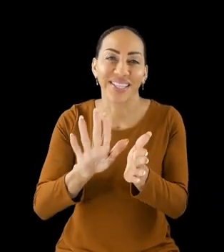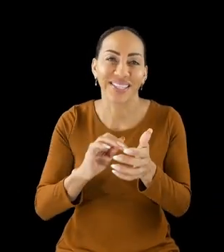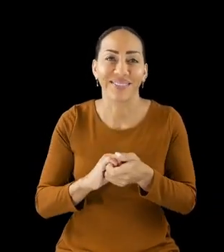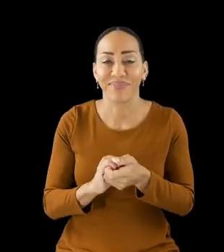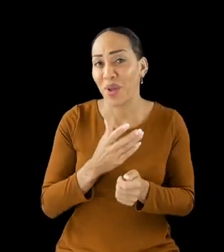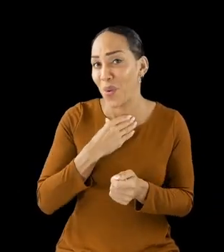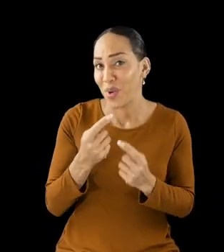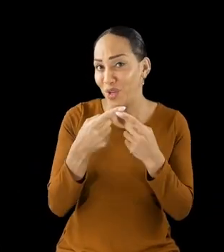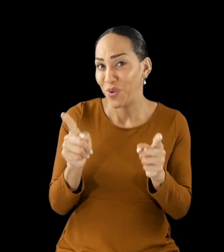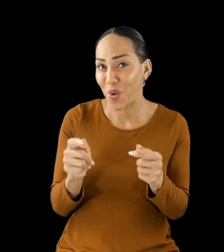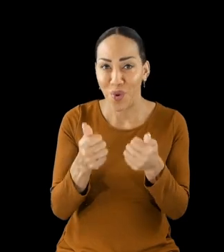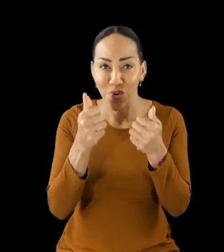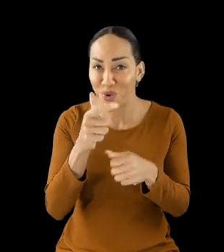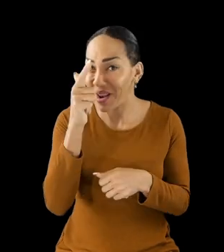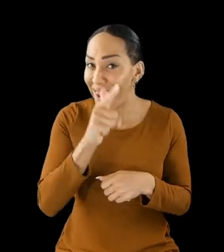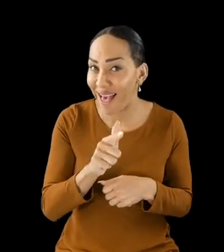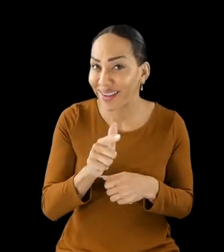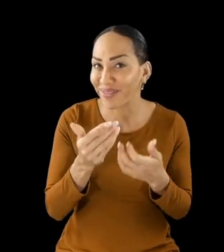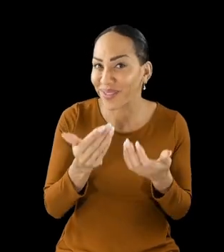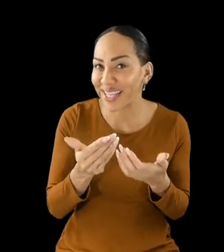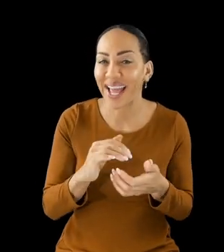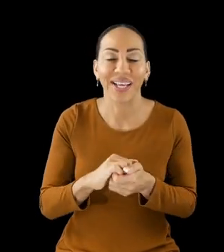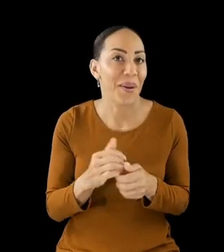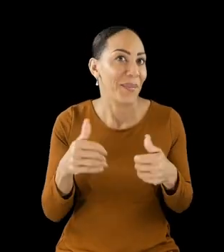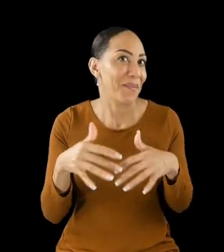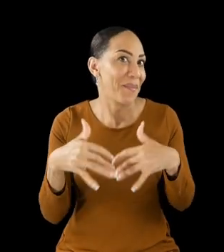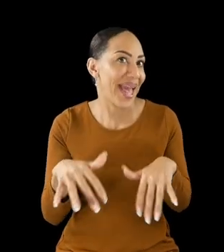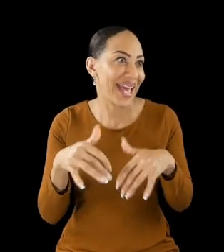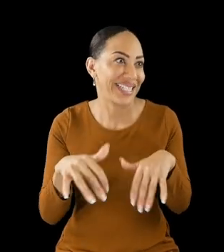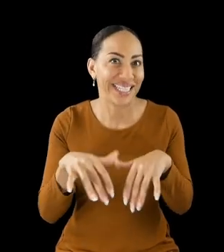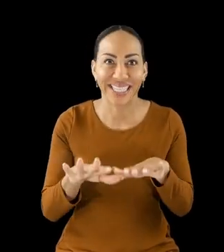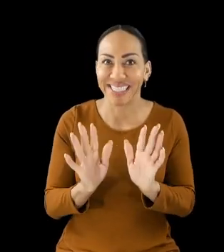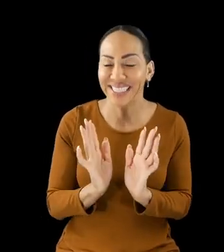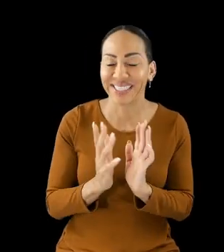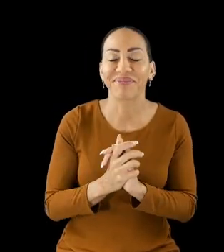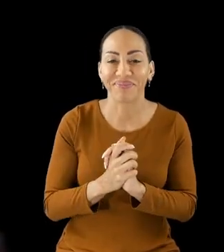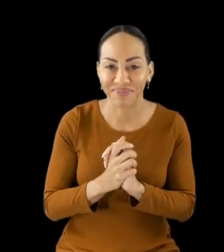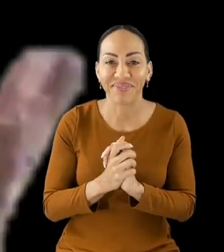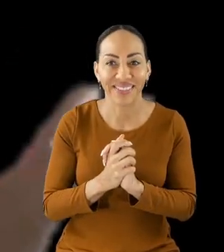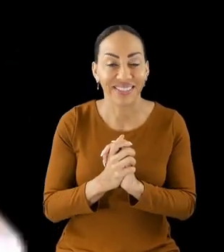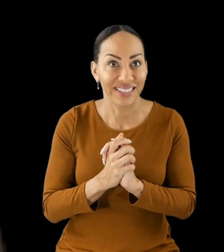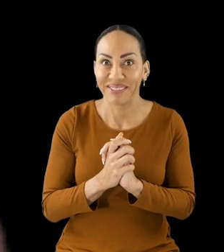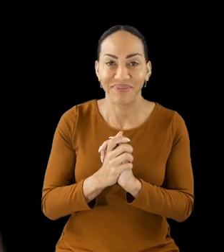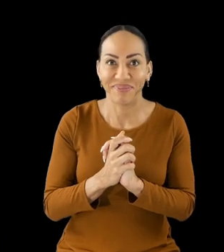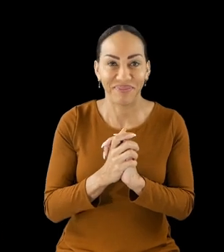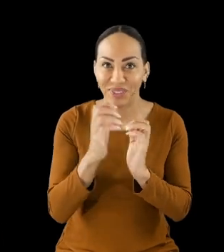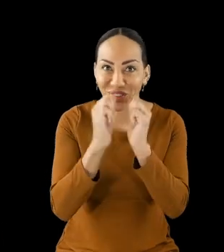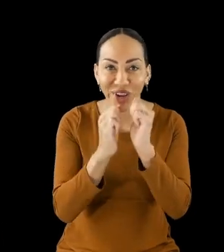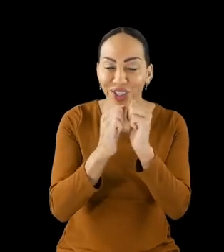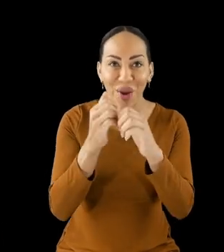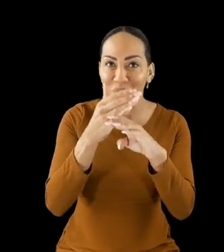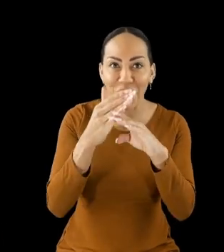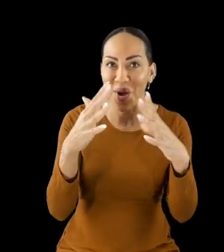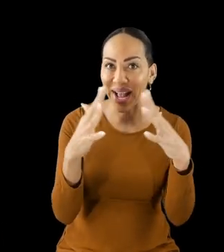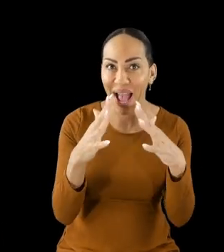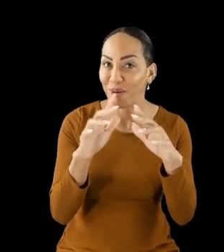So I'll just like to wish you good luck for today, and it's been amazing to see the whole how